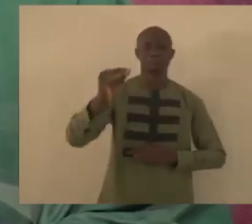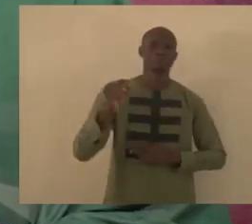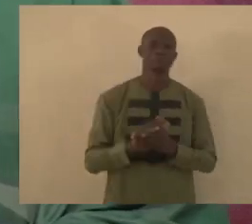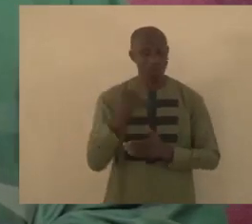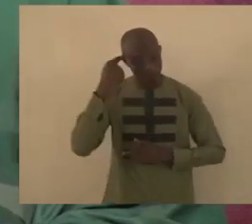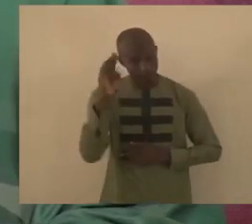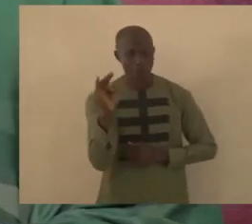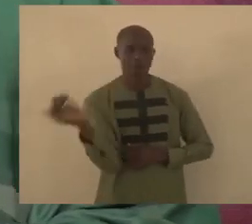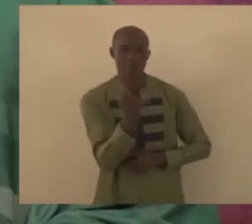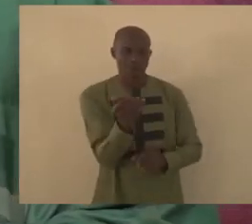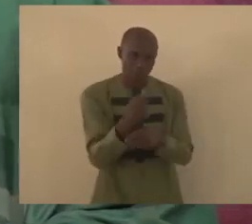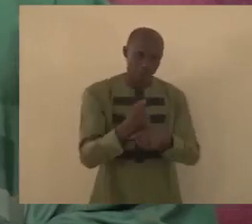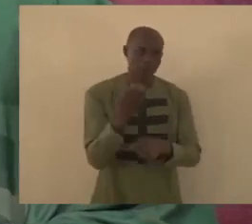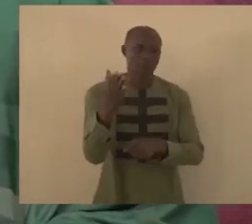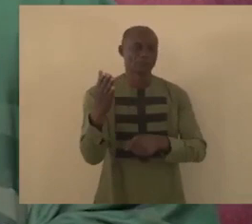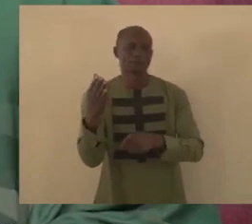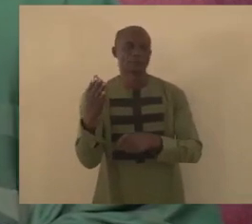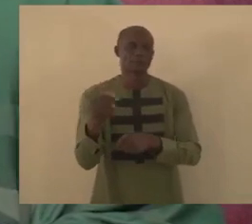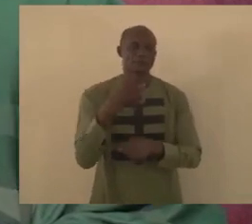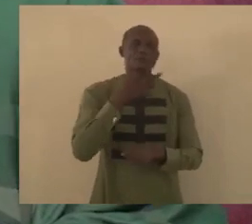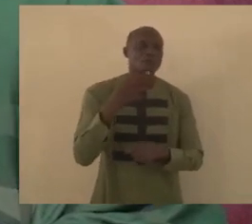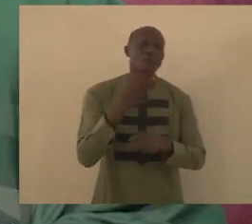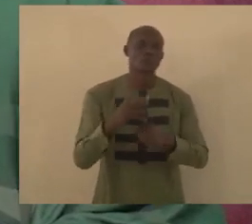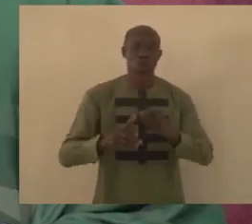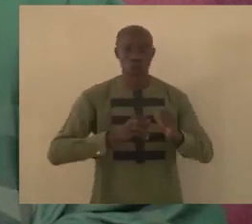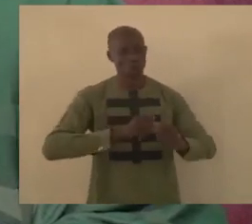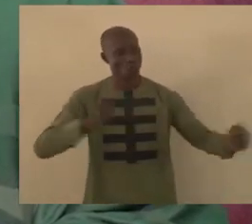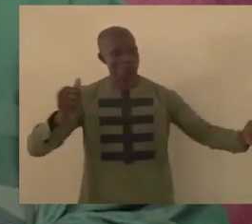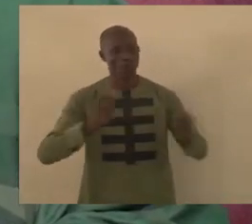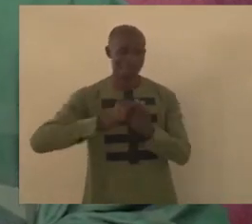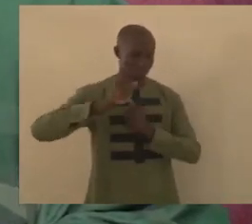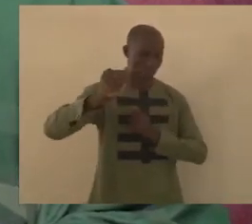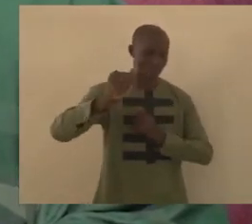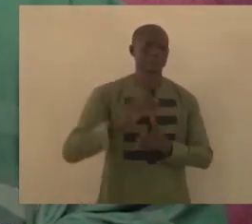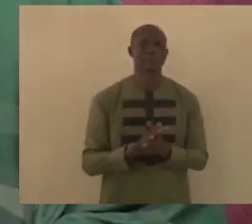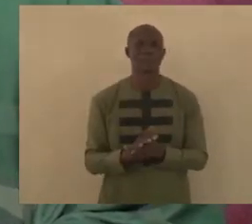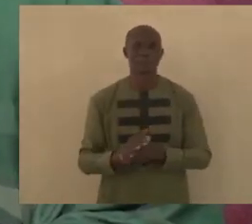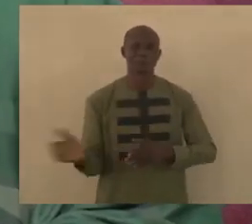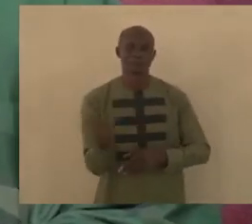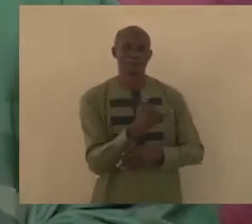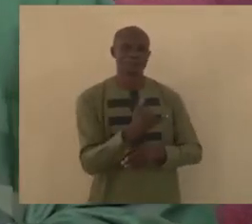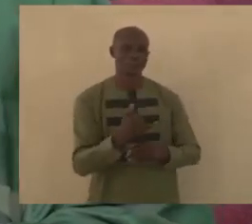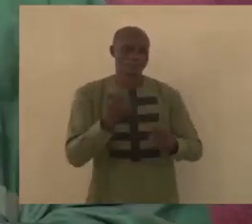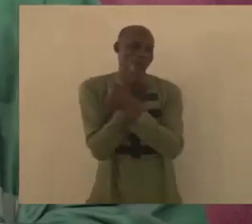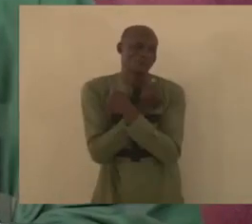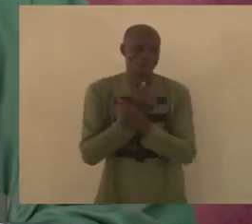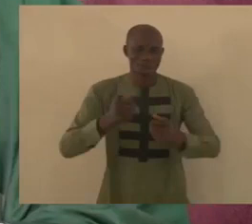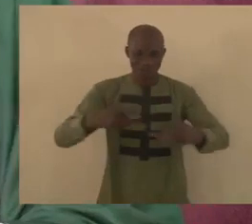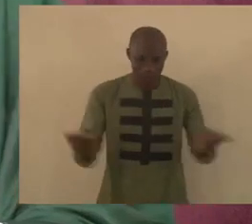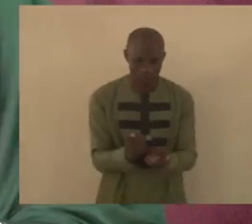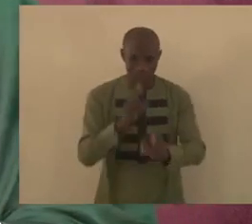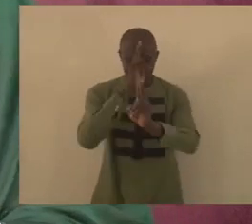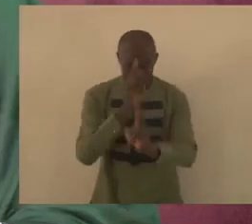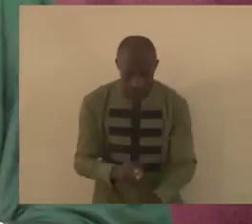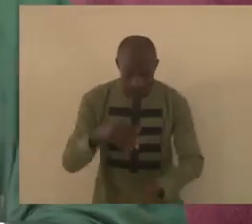men, for they make their phylacteries broad and their fringes long. And they love the place